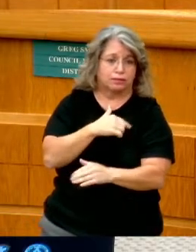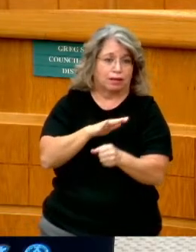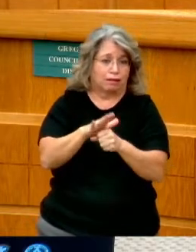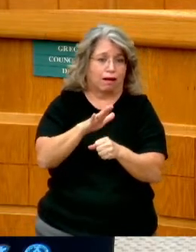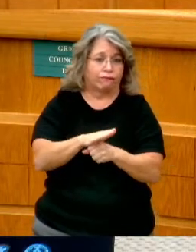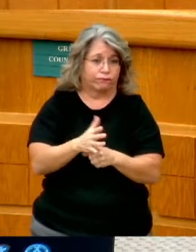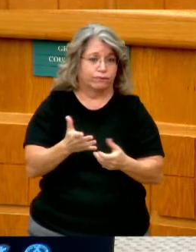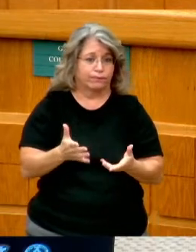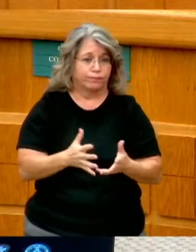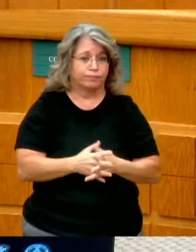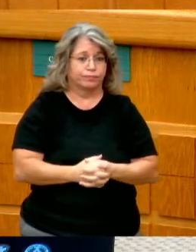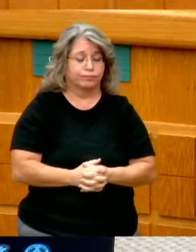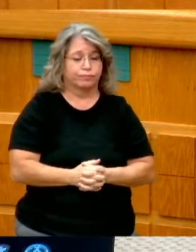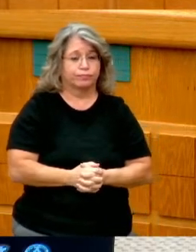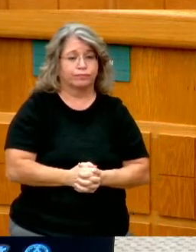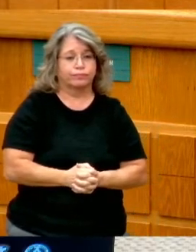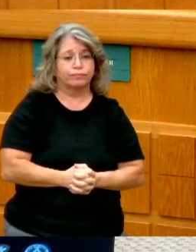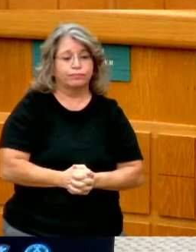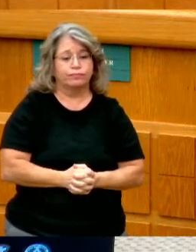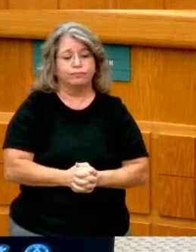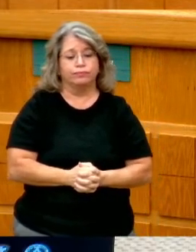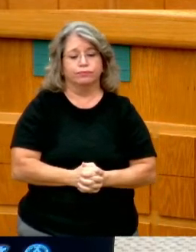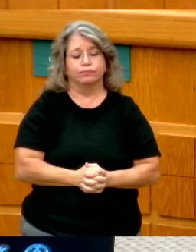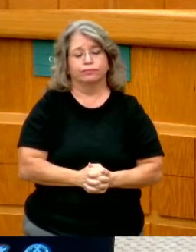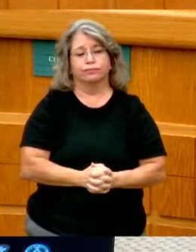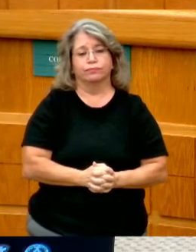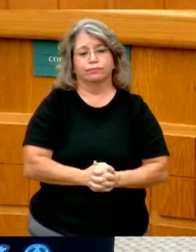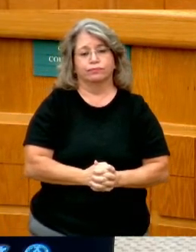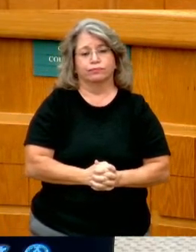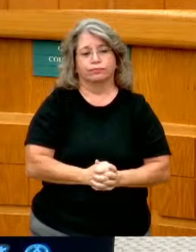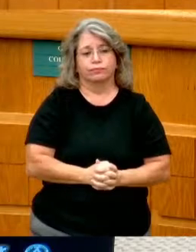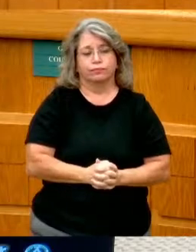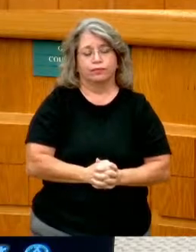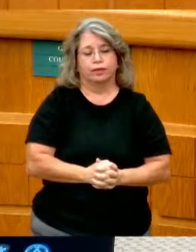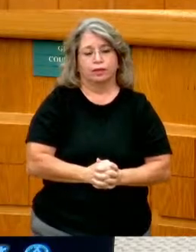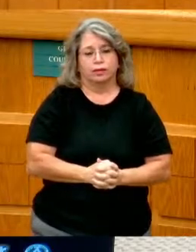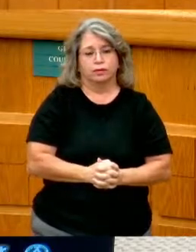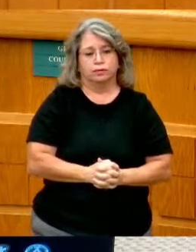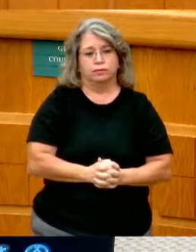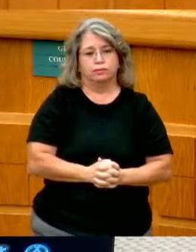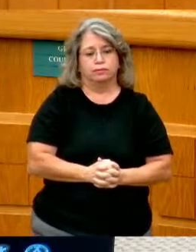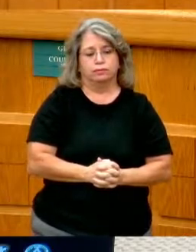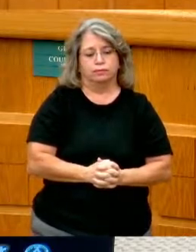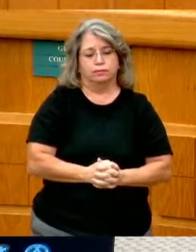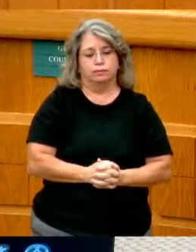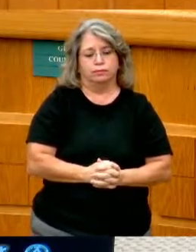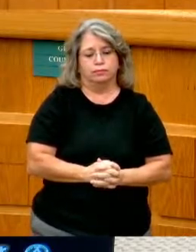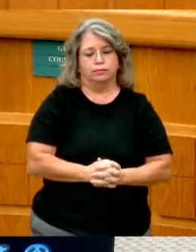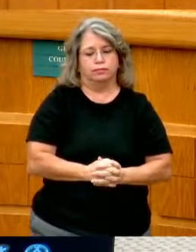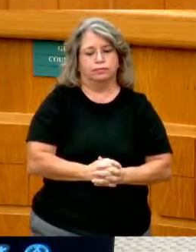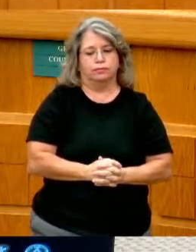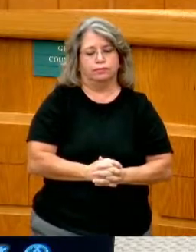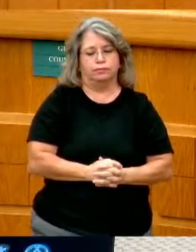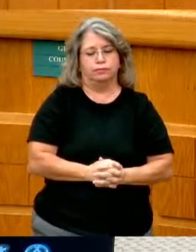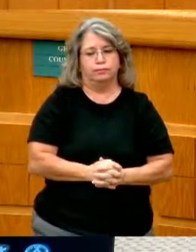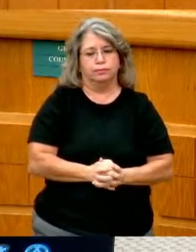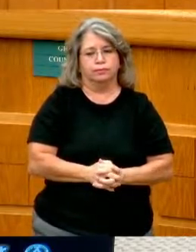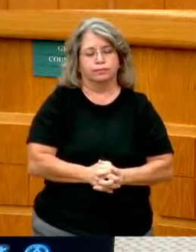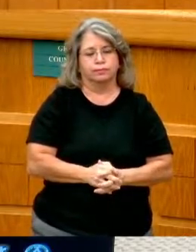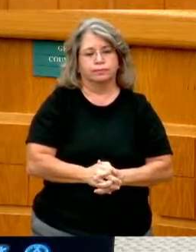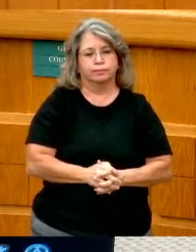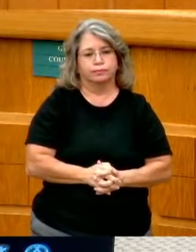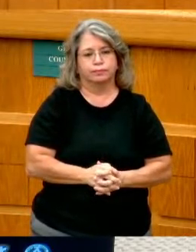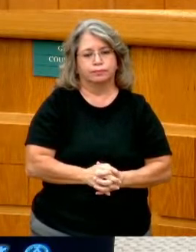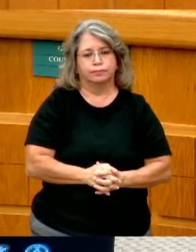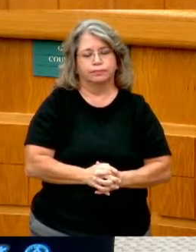que debía vacunarme el lunes 8. ¿Qué debo hacer? Su tarjeta dice el 8 o después. Puede recibir su vacuna Moderna desde 24